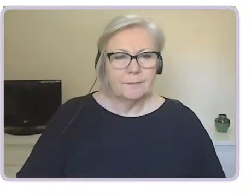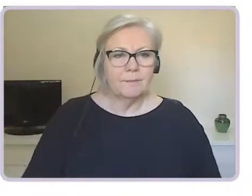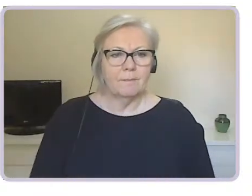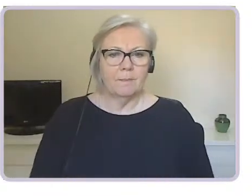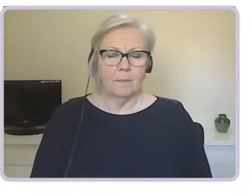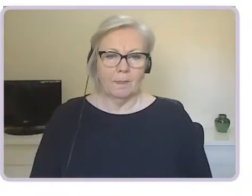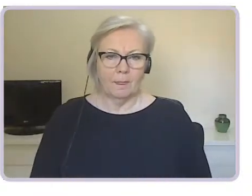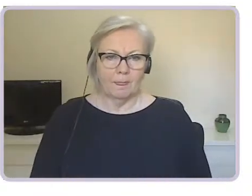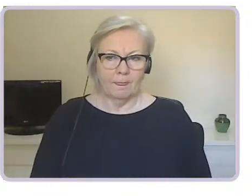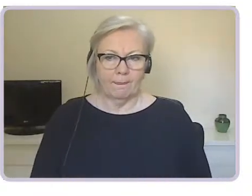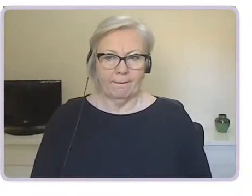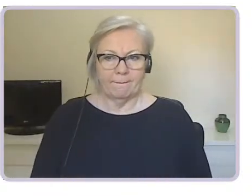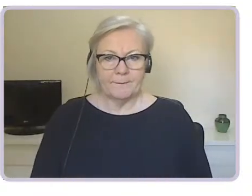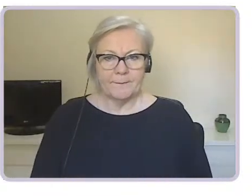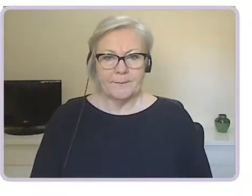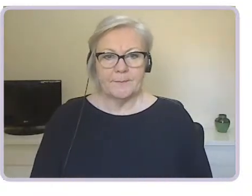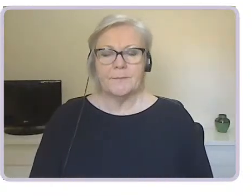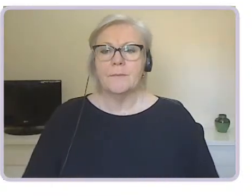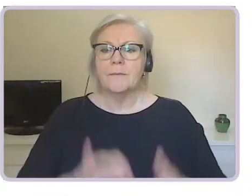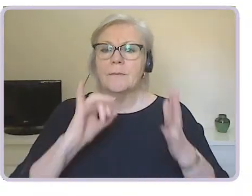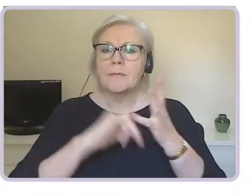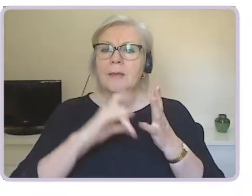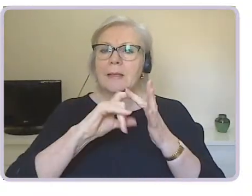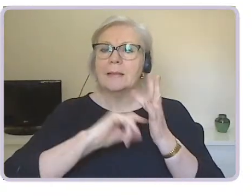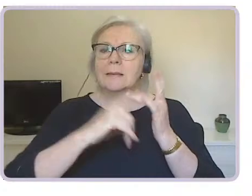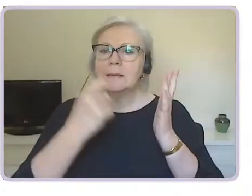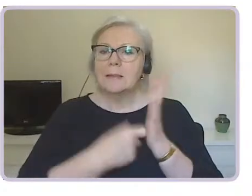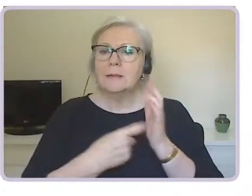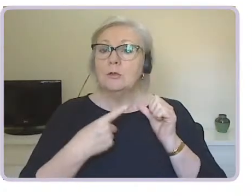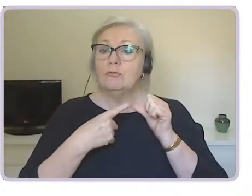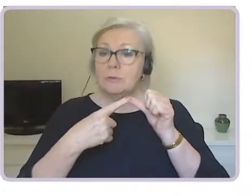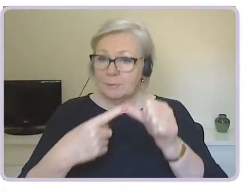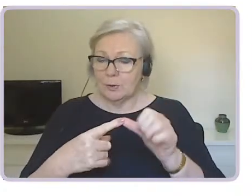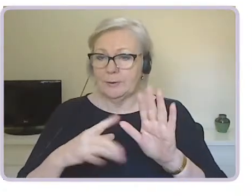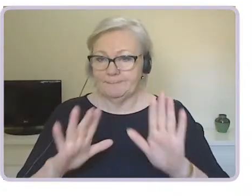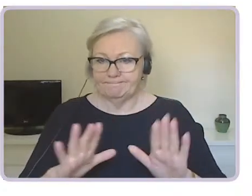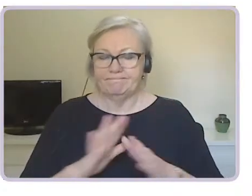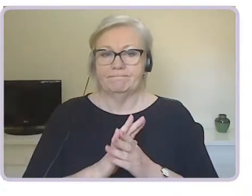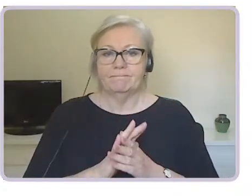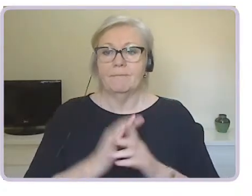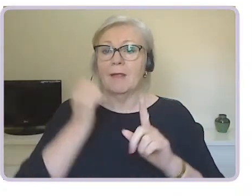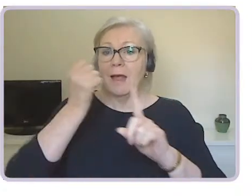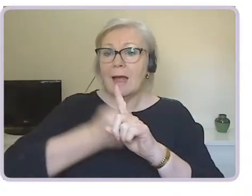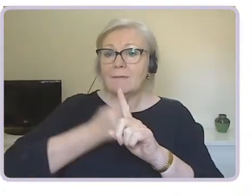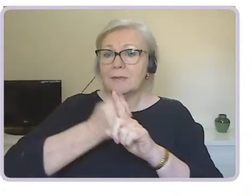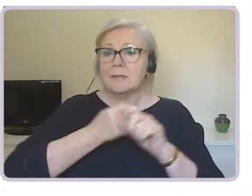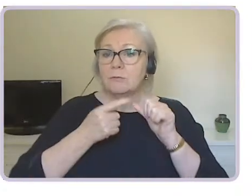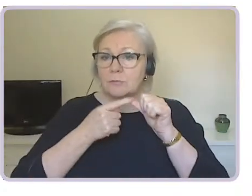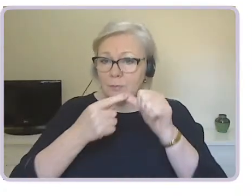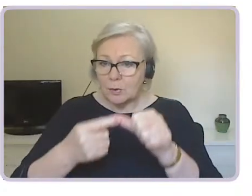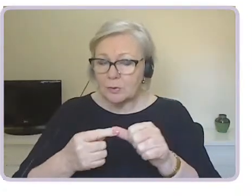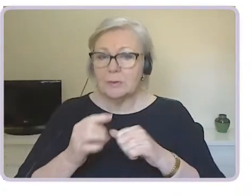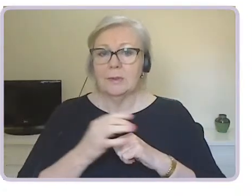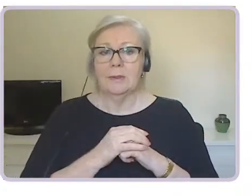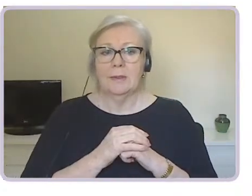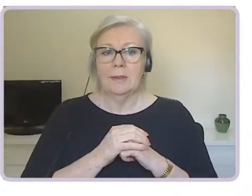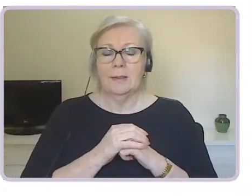just highlighting the sector response, the advocacy response, which is